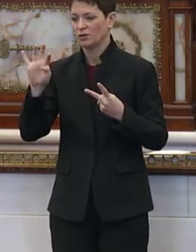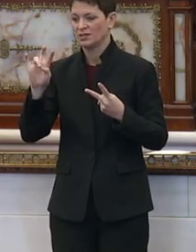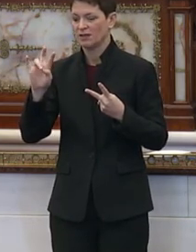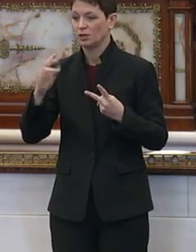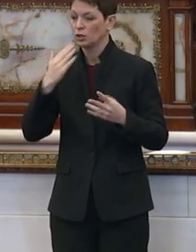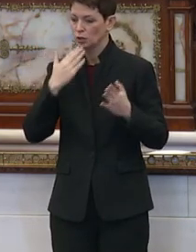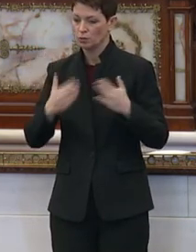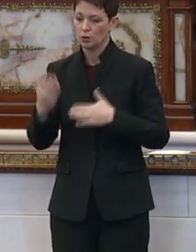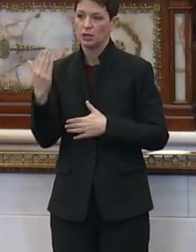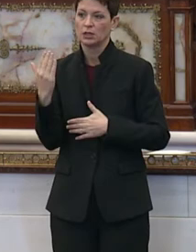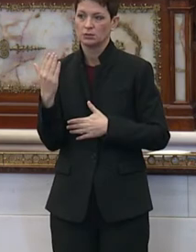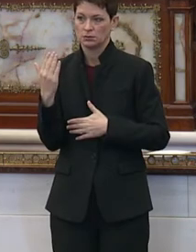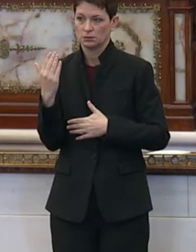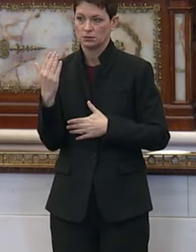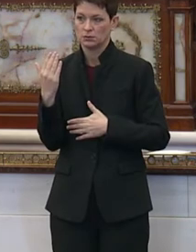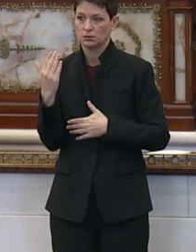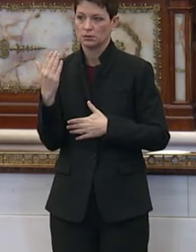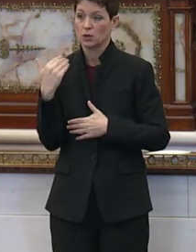your name for the rest.